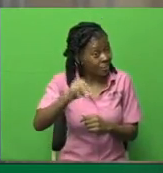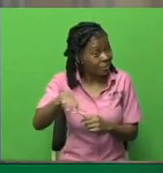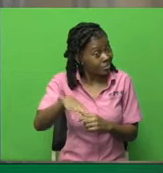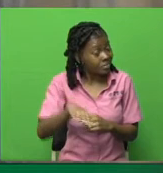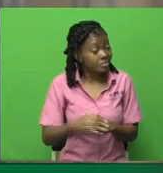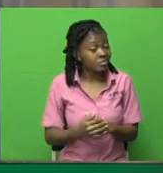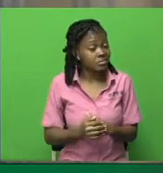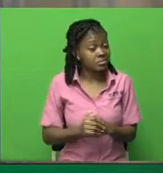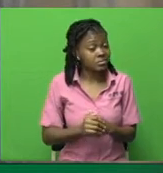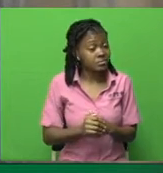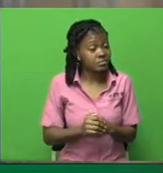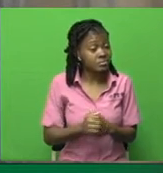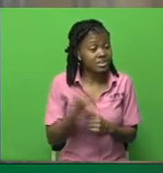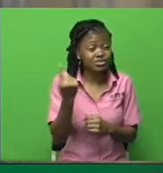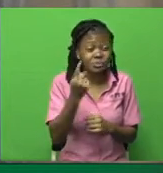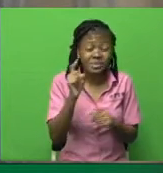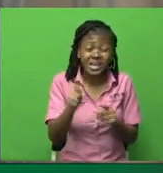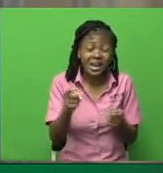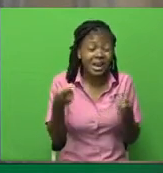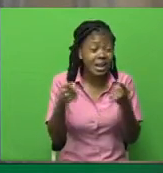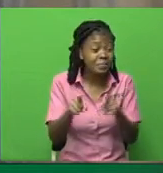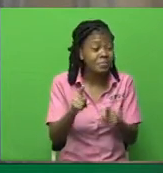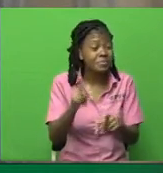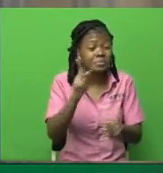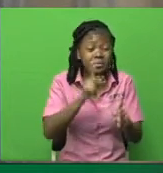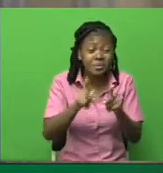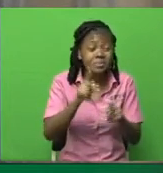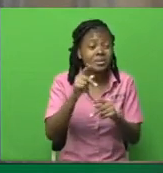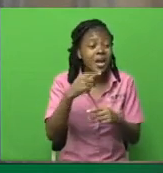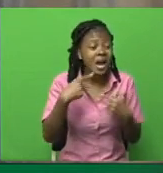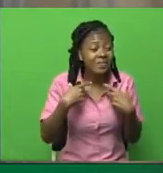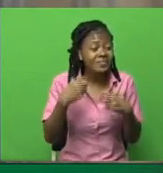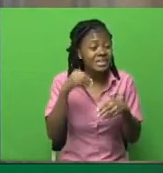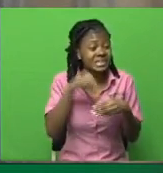to happen people have feelings too